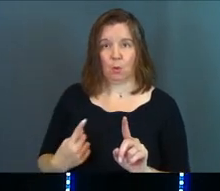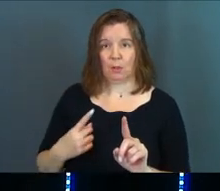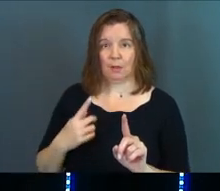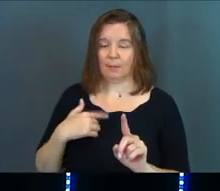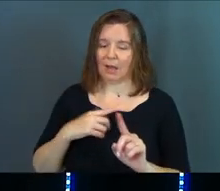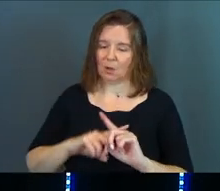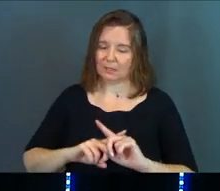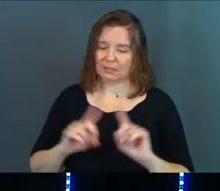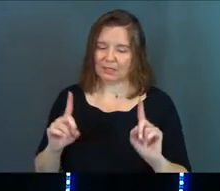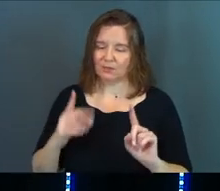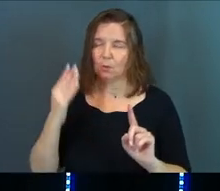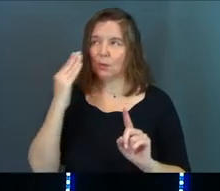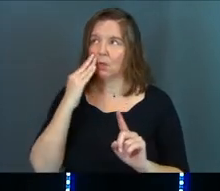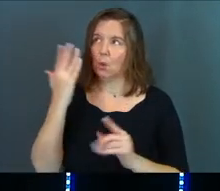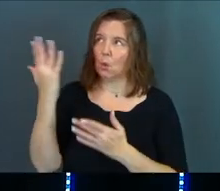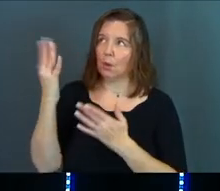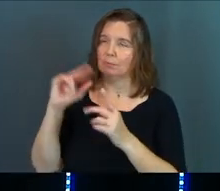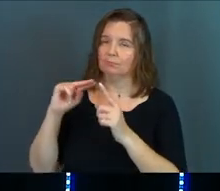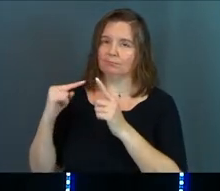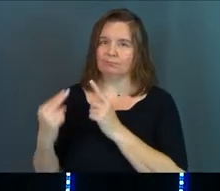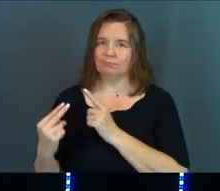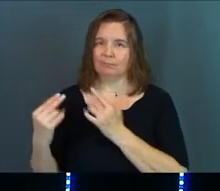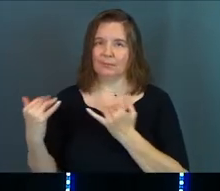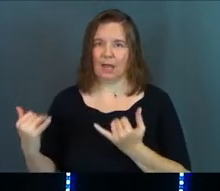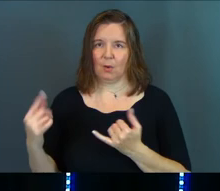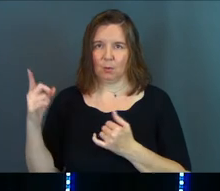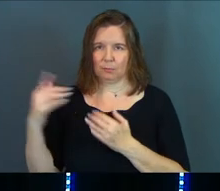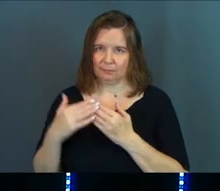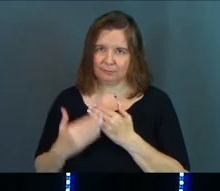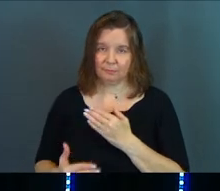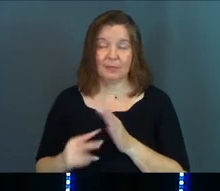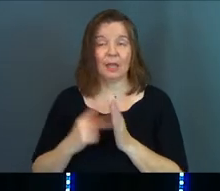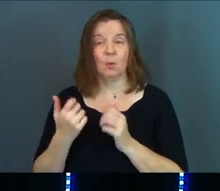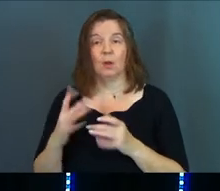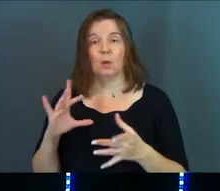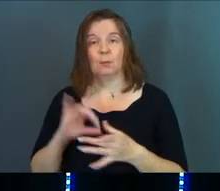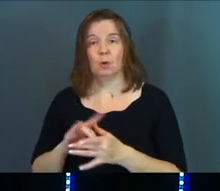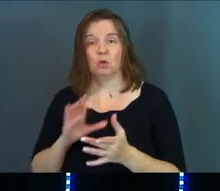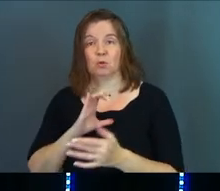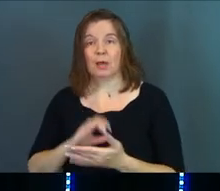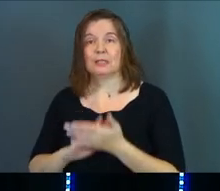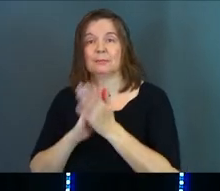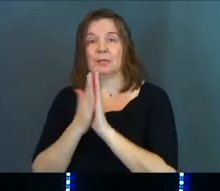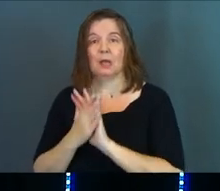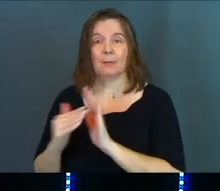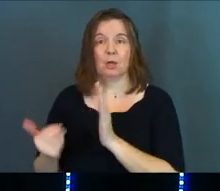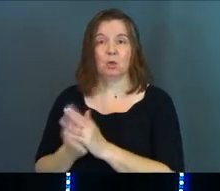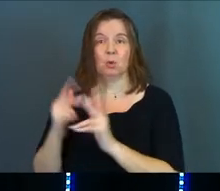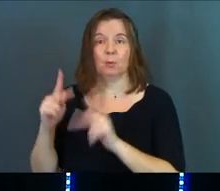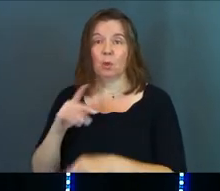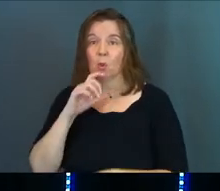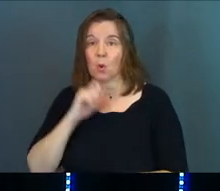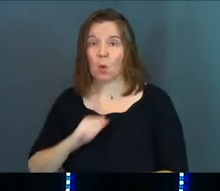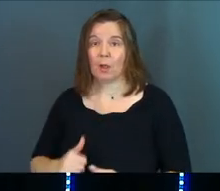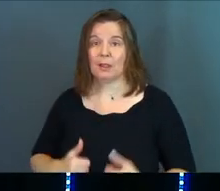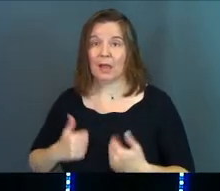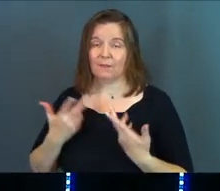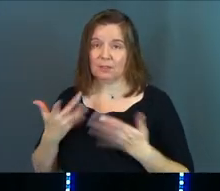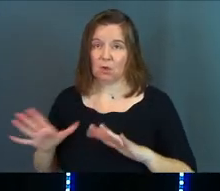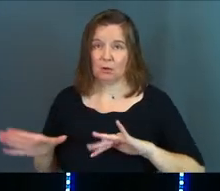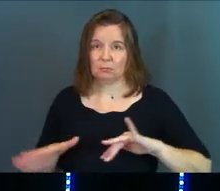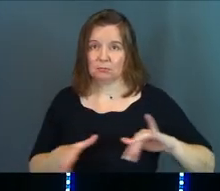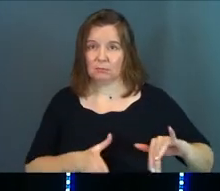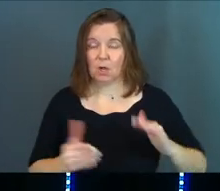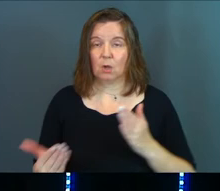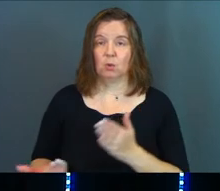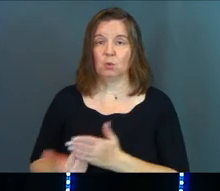but how differently we know him now. This means that anyone who belongs to Christ has become a new person. The old life is gone.